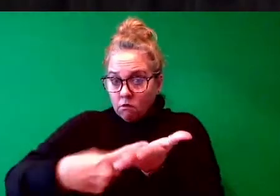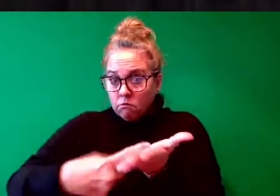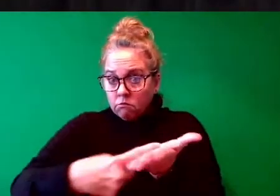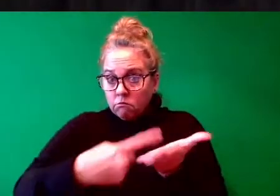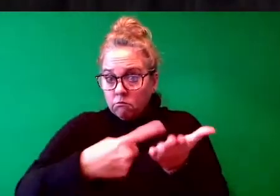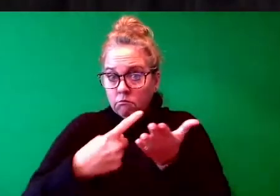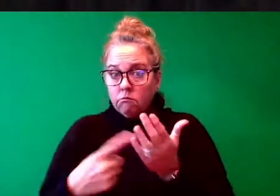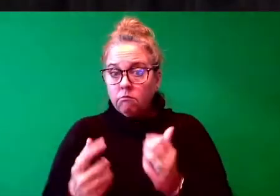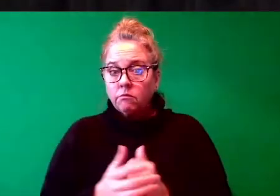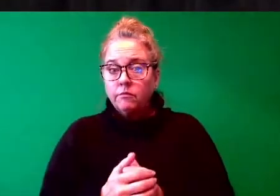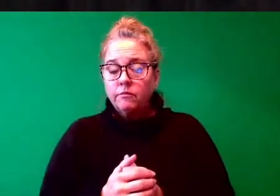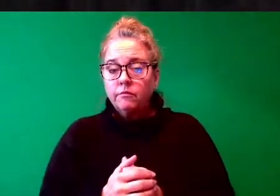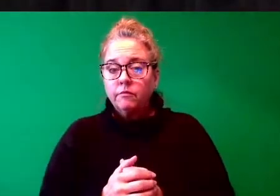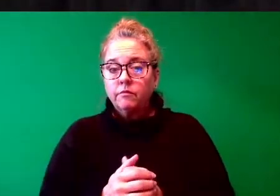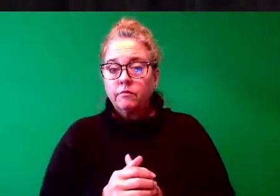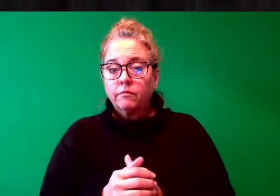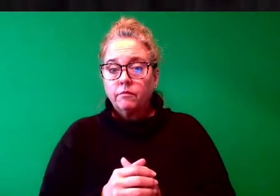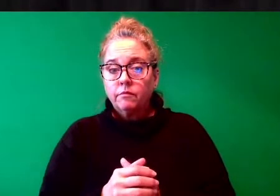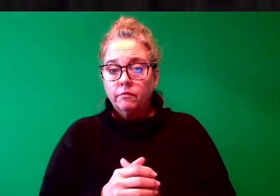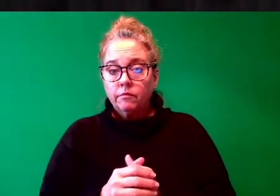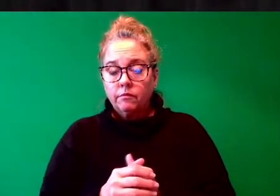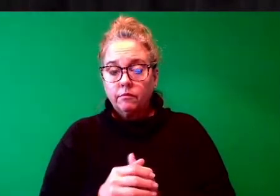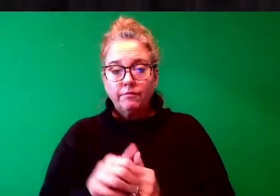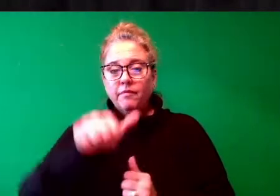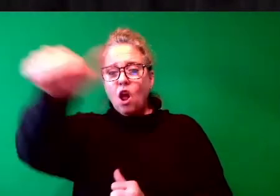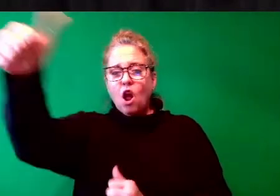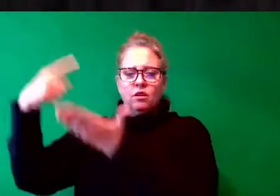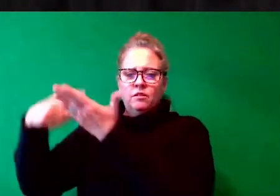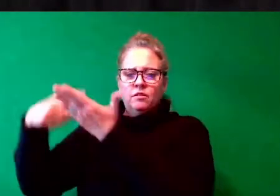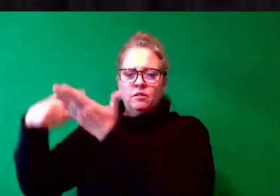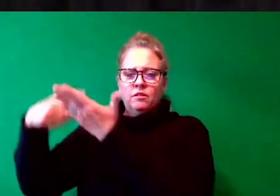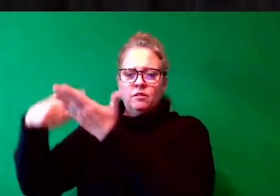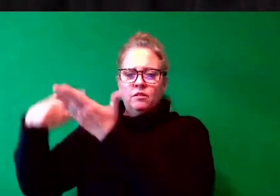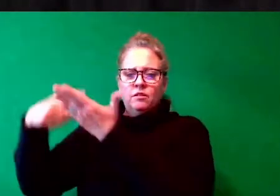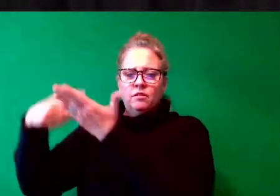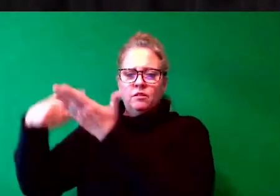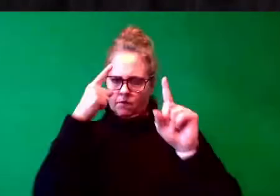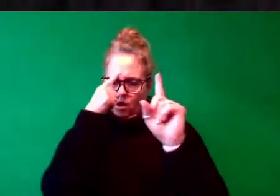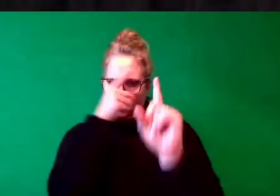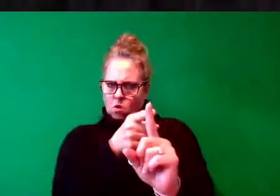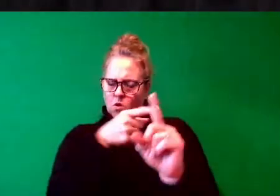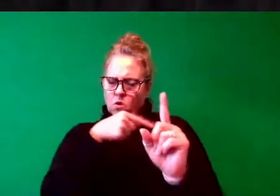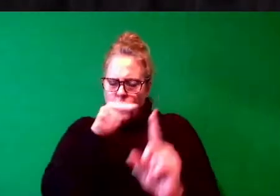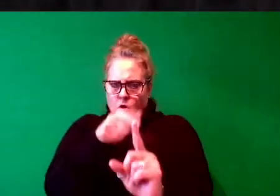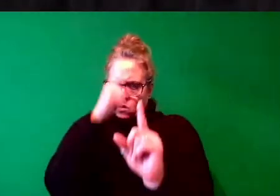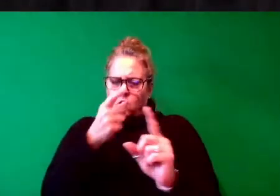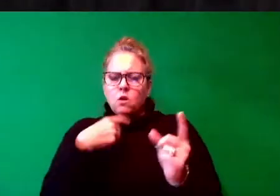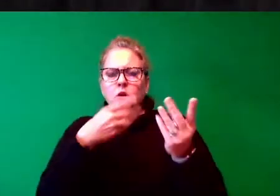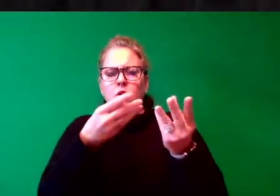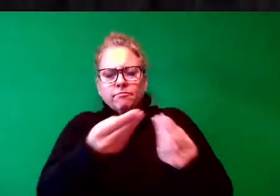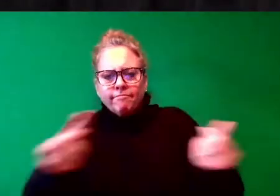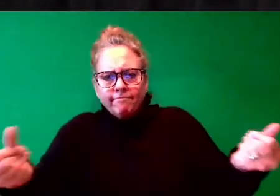here we're about saving lives, preventing disease, and improving the health of our community.